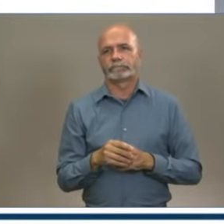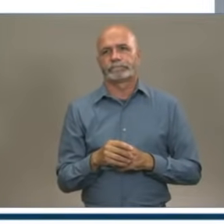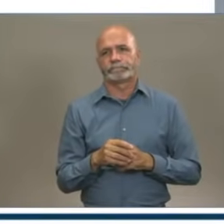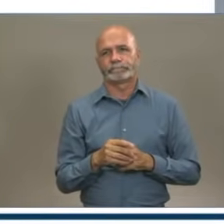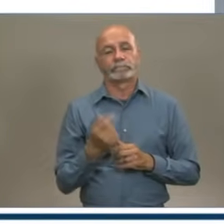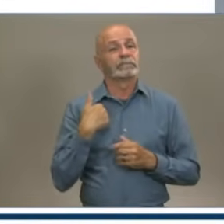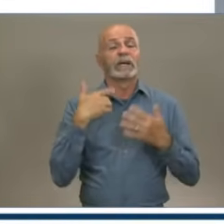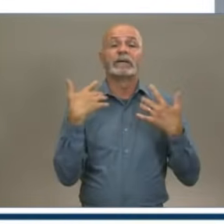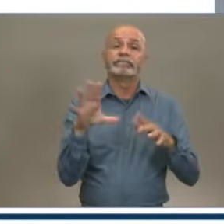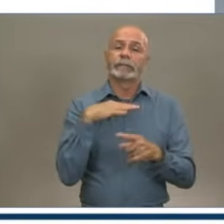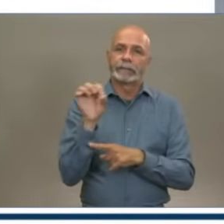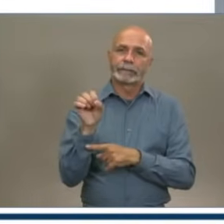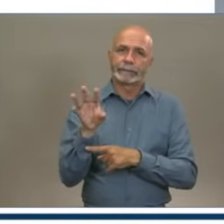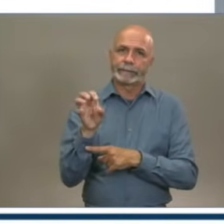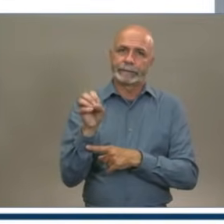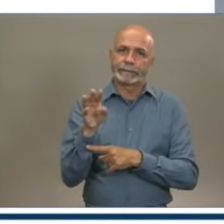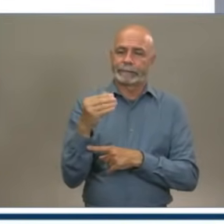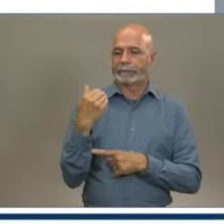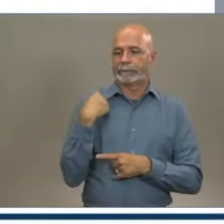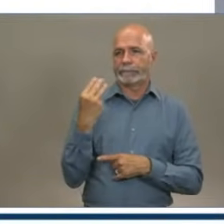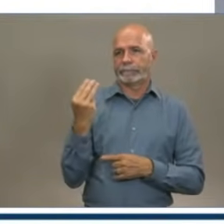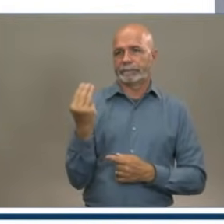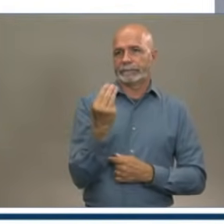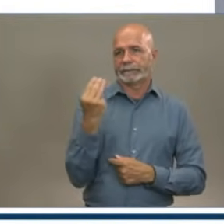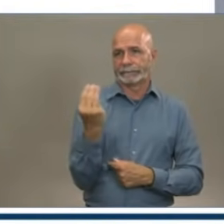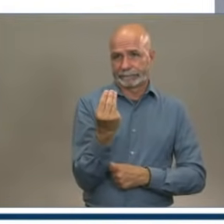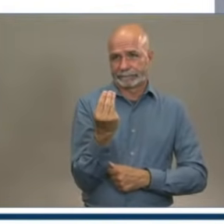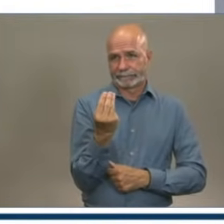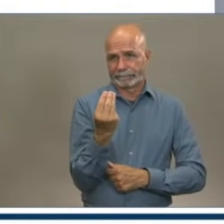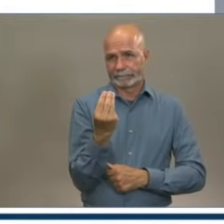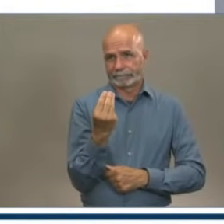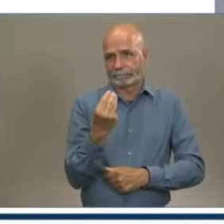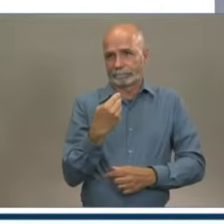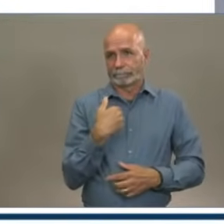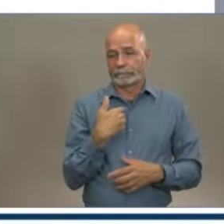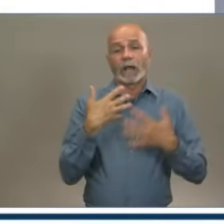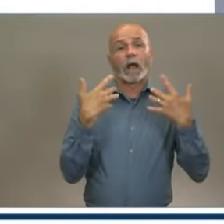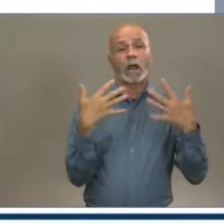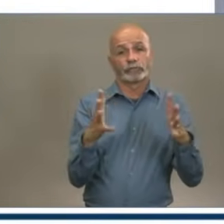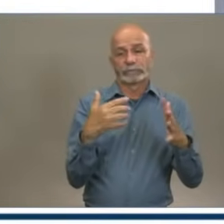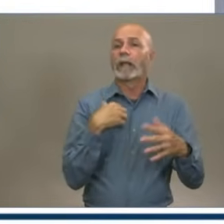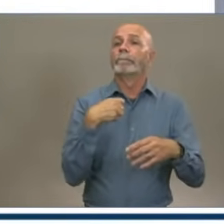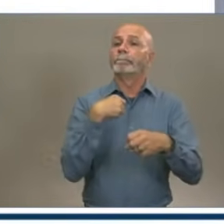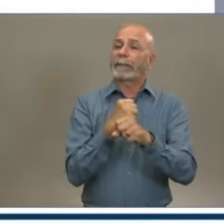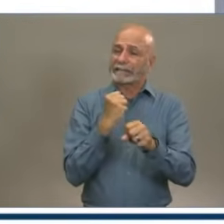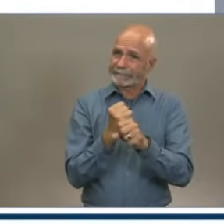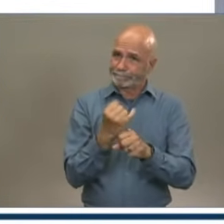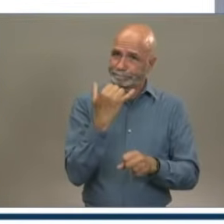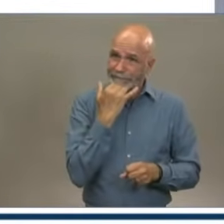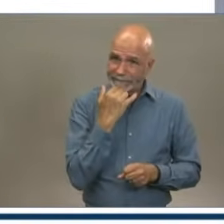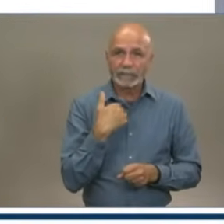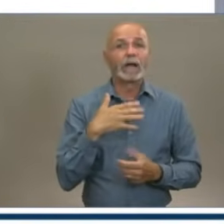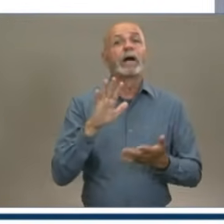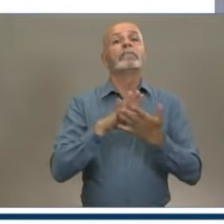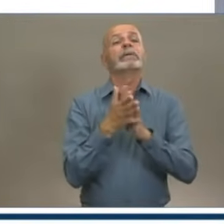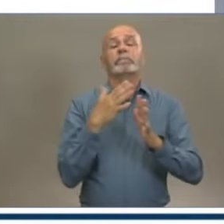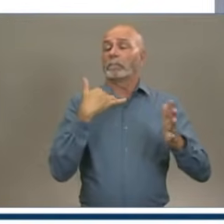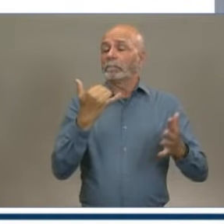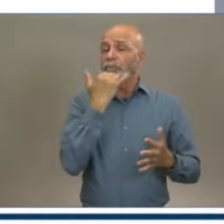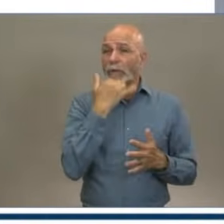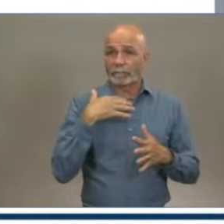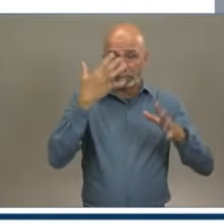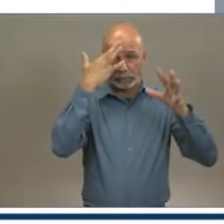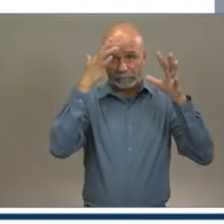when I spoke on Monday. Regrettably, I made a bad decision, and in 2005 there was an